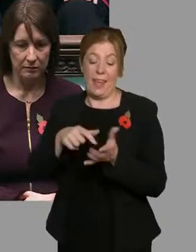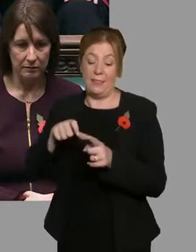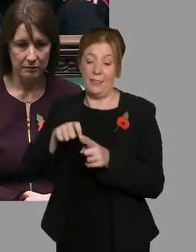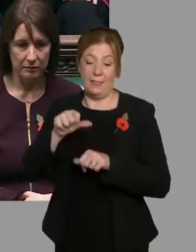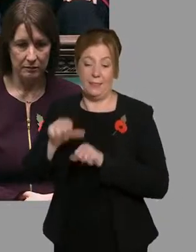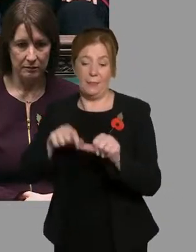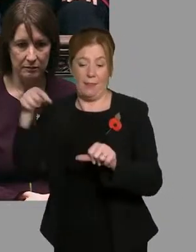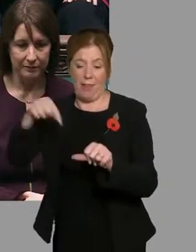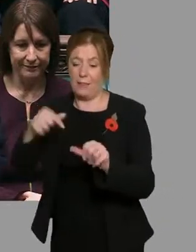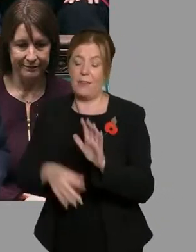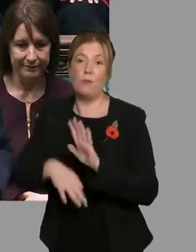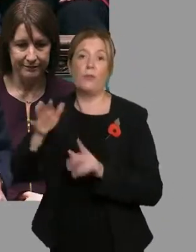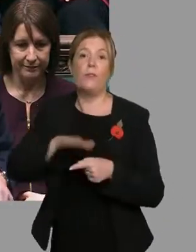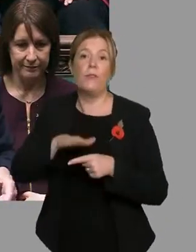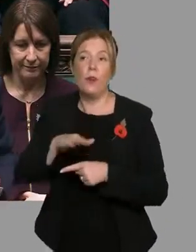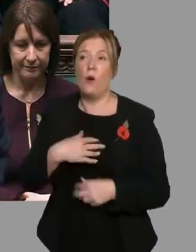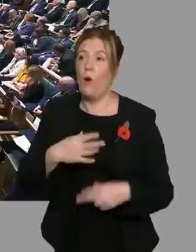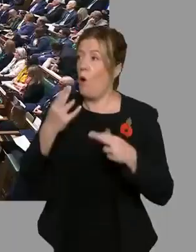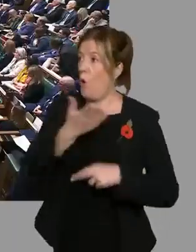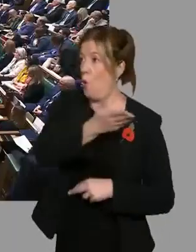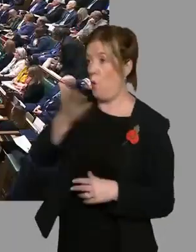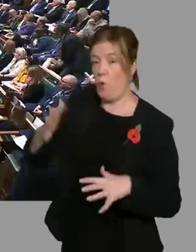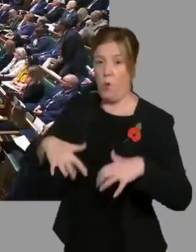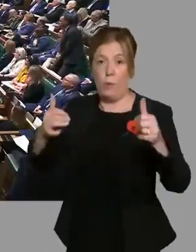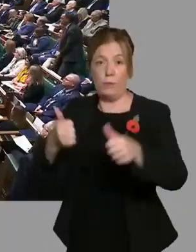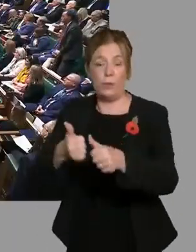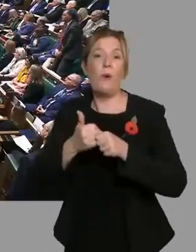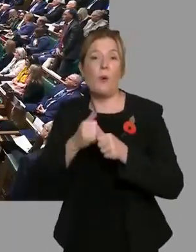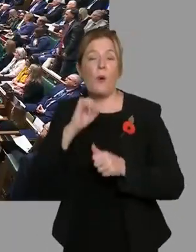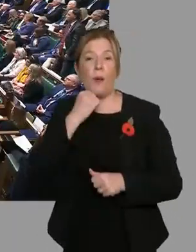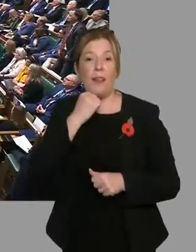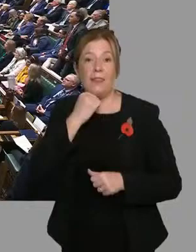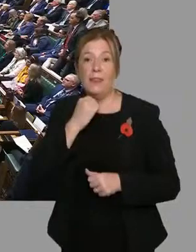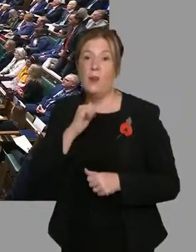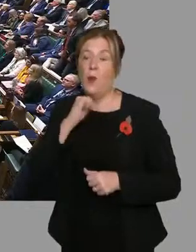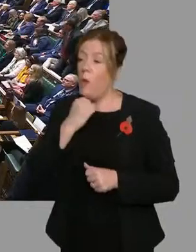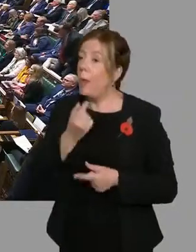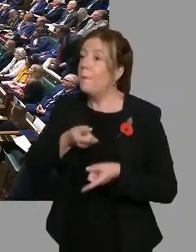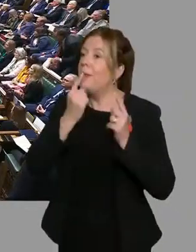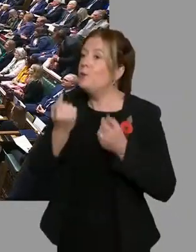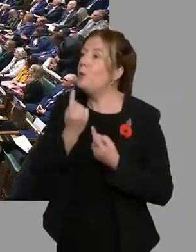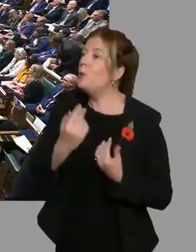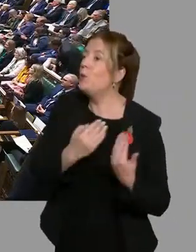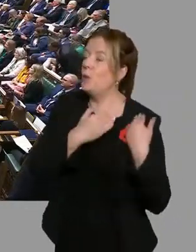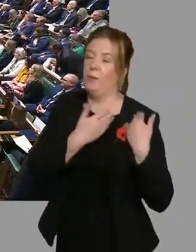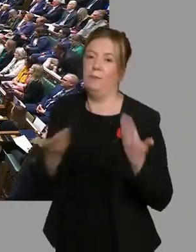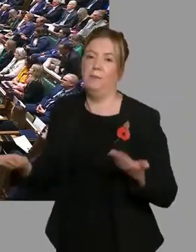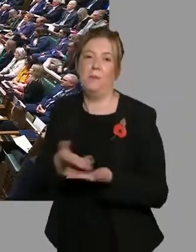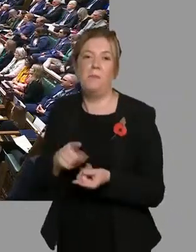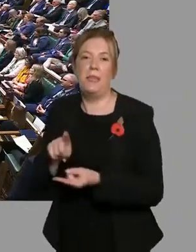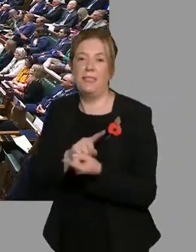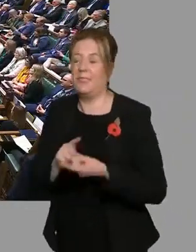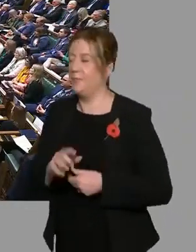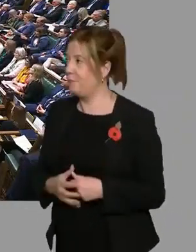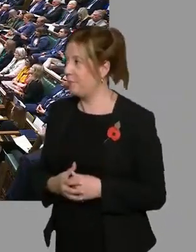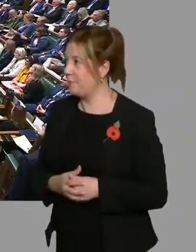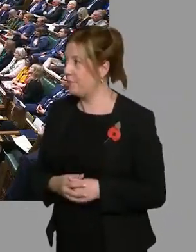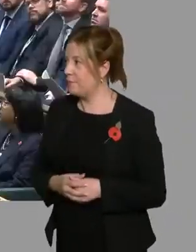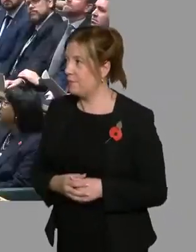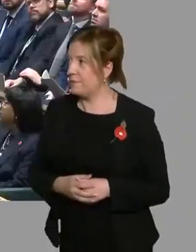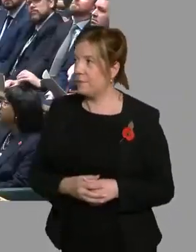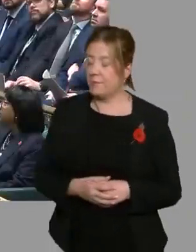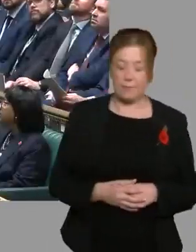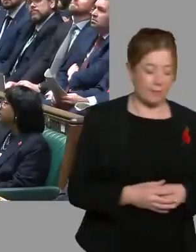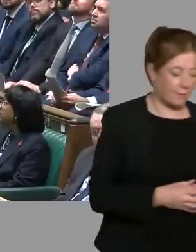make sure she gets a meeting with the relevant ministers about that. My right honourable friend, the Prime Minister, will know that after